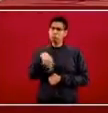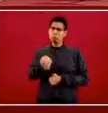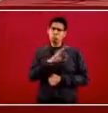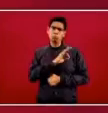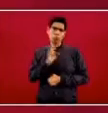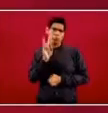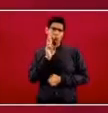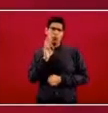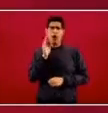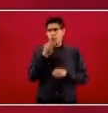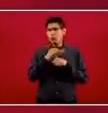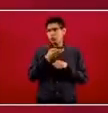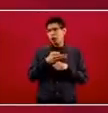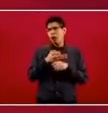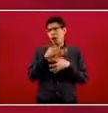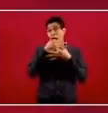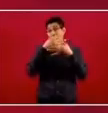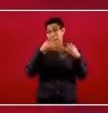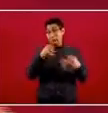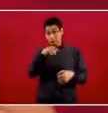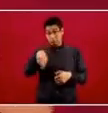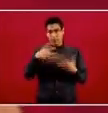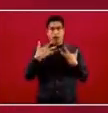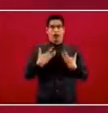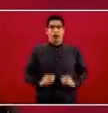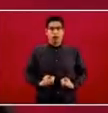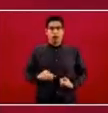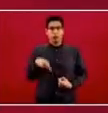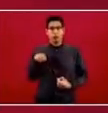health personnel and of the health services at the time.